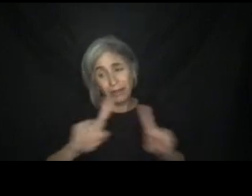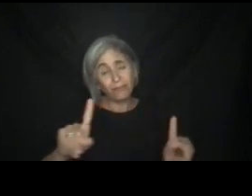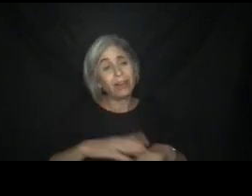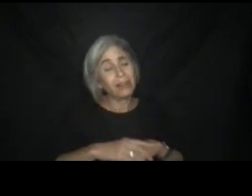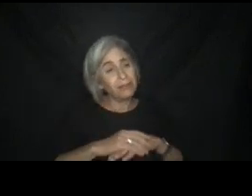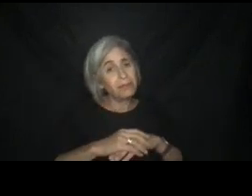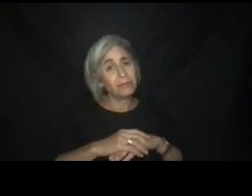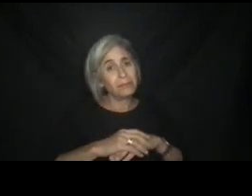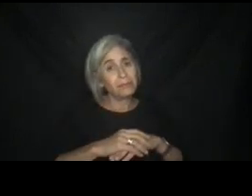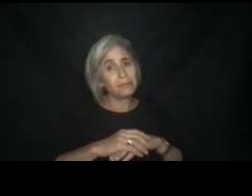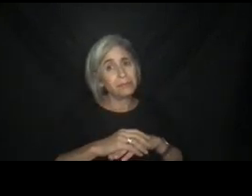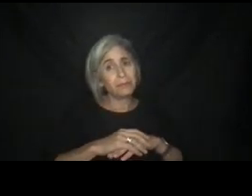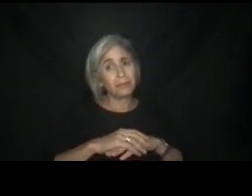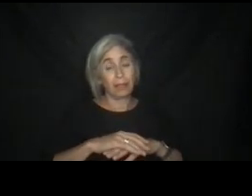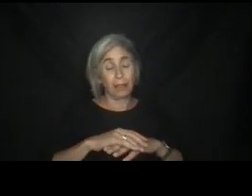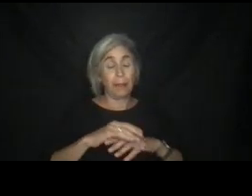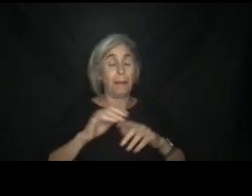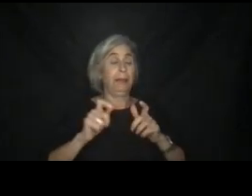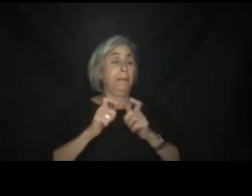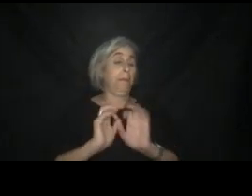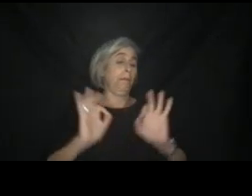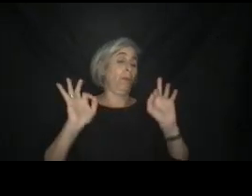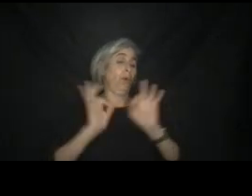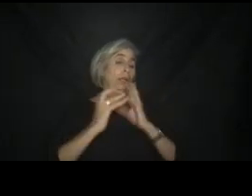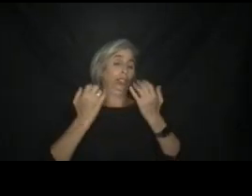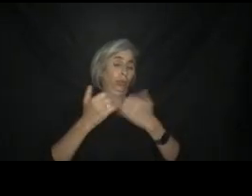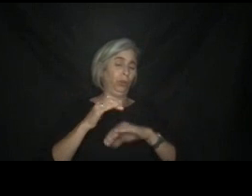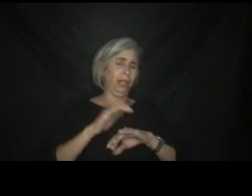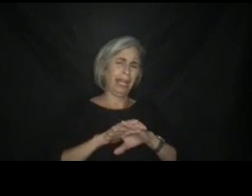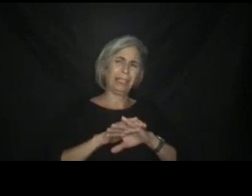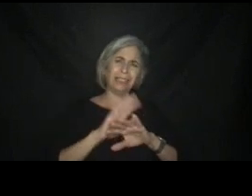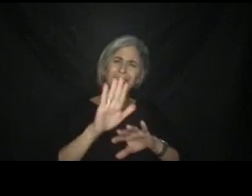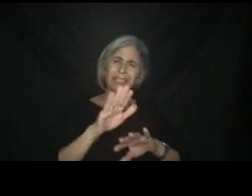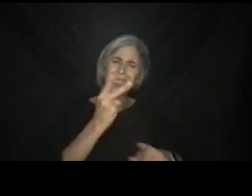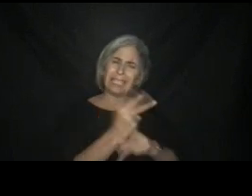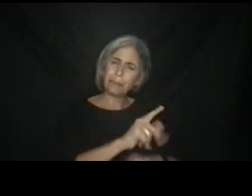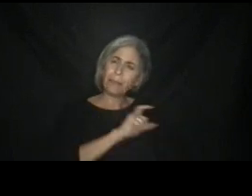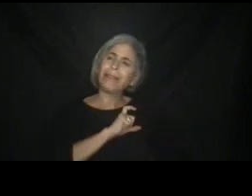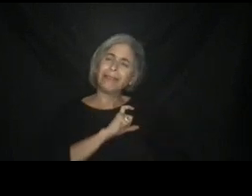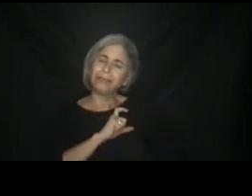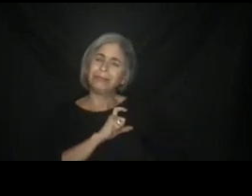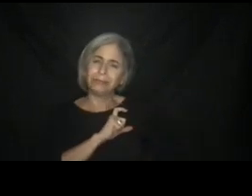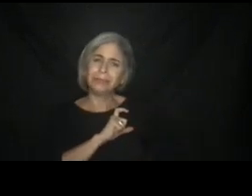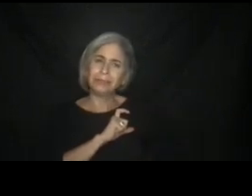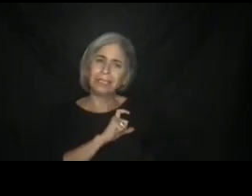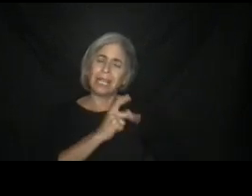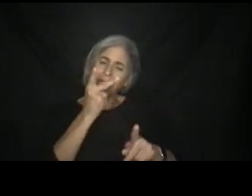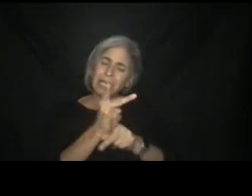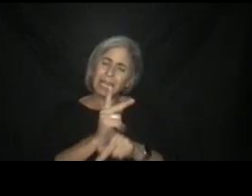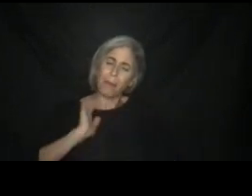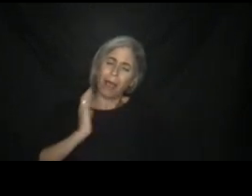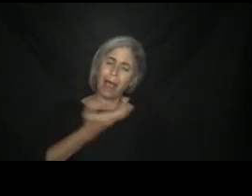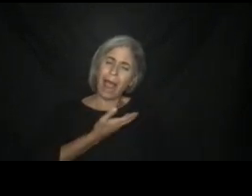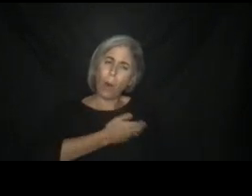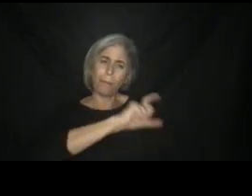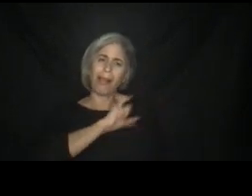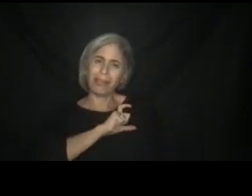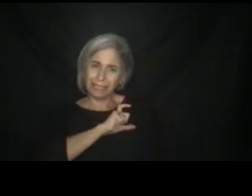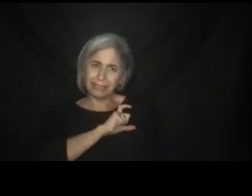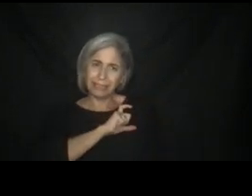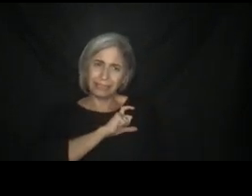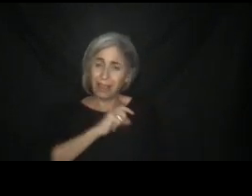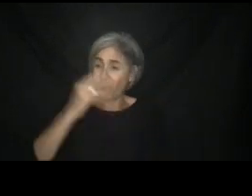The biggest thing tonight, let's keep our police. let's keep our police.